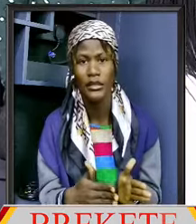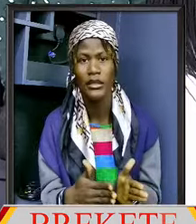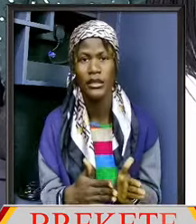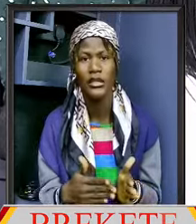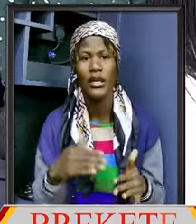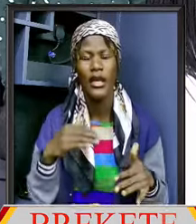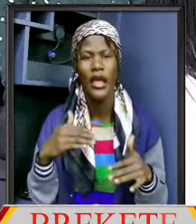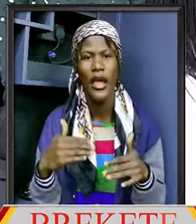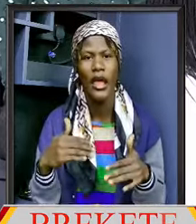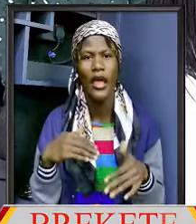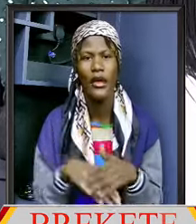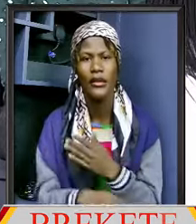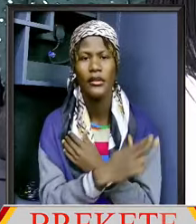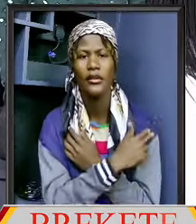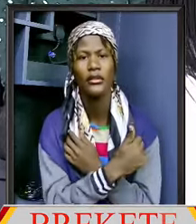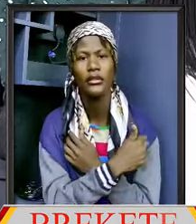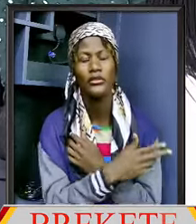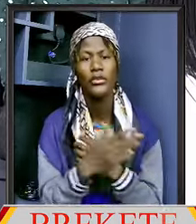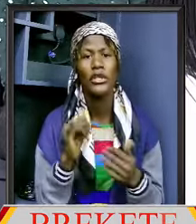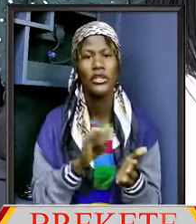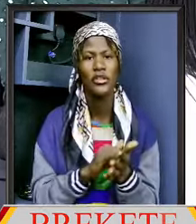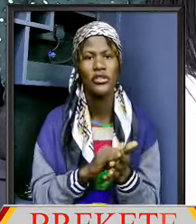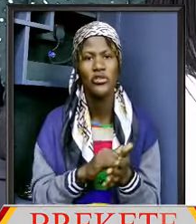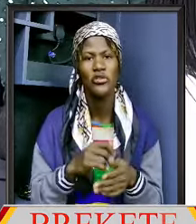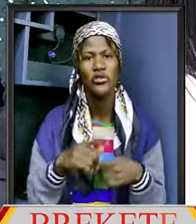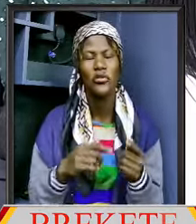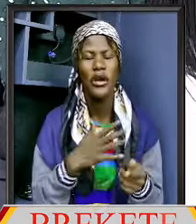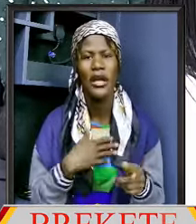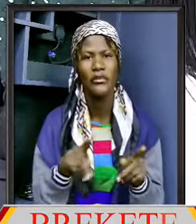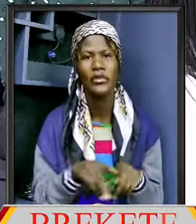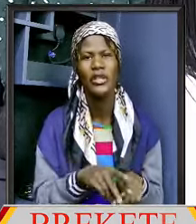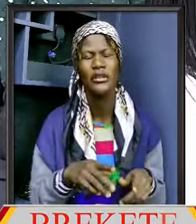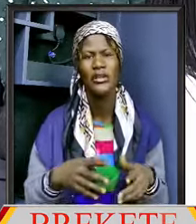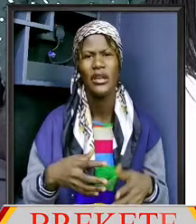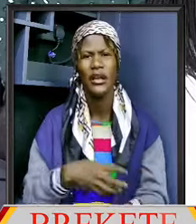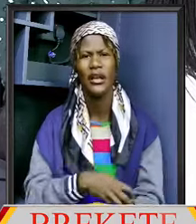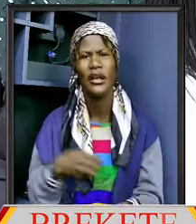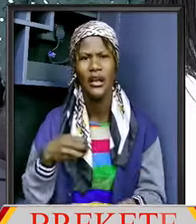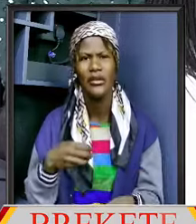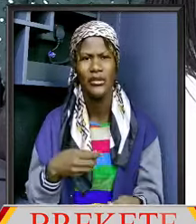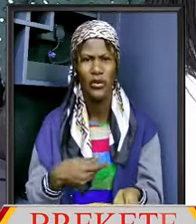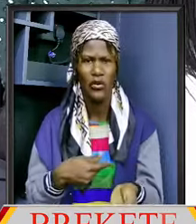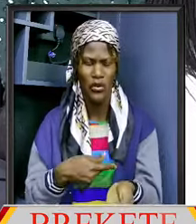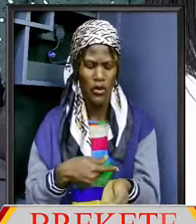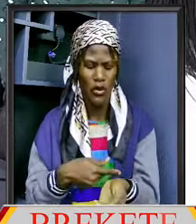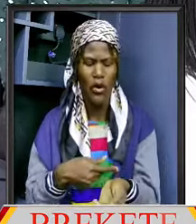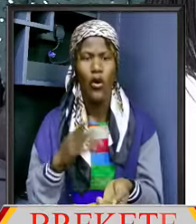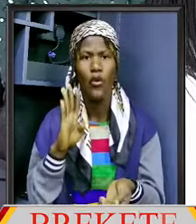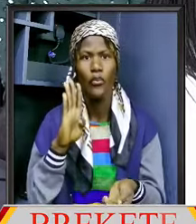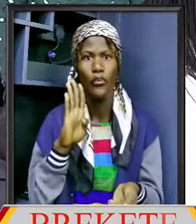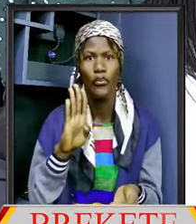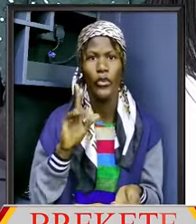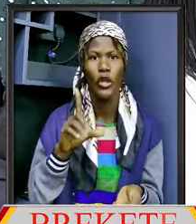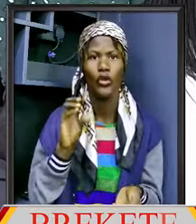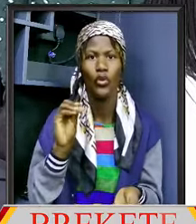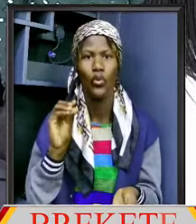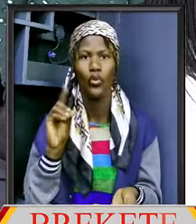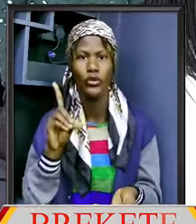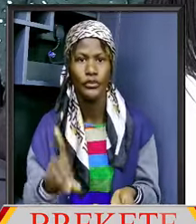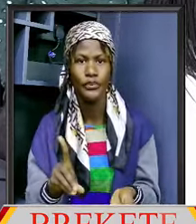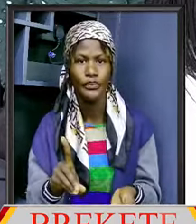enter hospital, they say make you go meet them, make you carry your blood, make you carry anything from your body test. You suppose